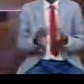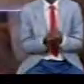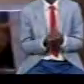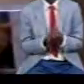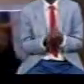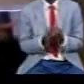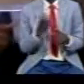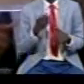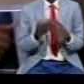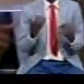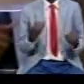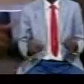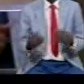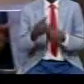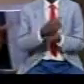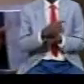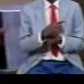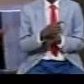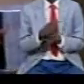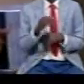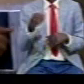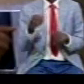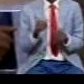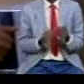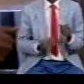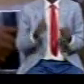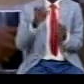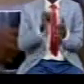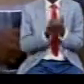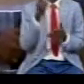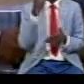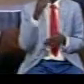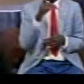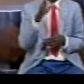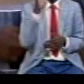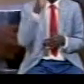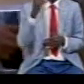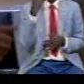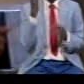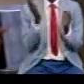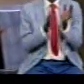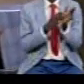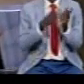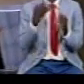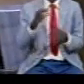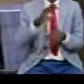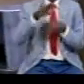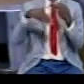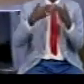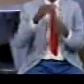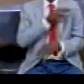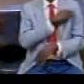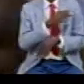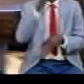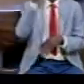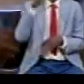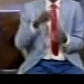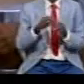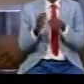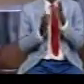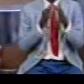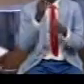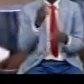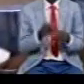From today, everybody that see you will see the praises of the Almighty God. And we will